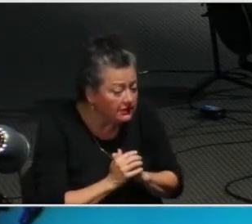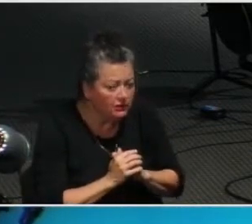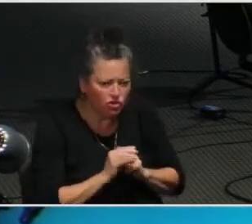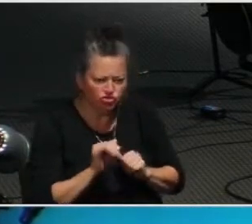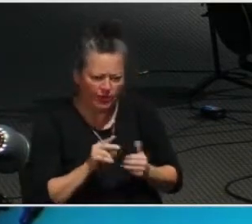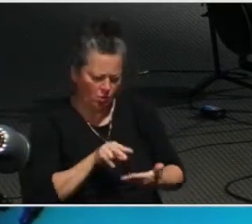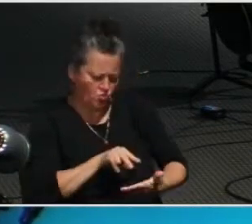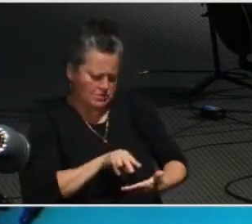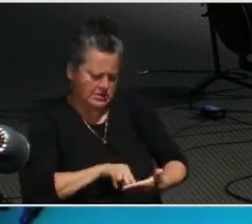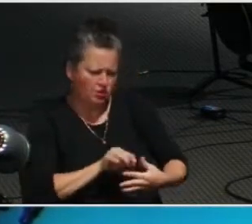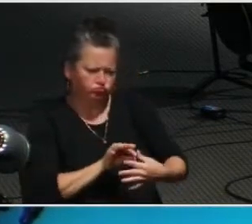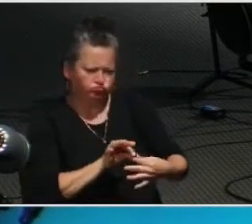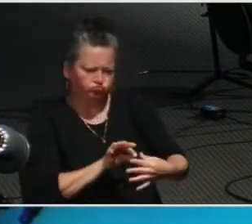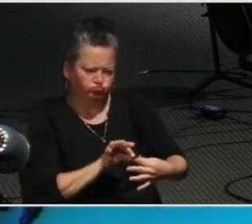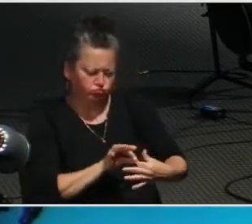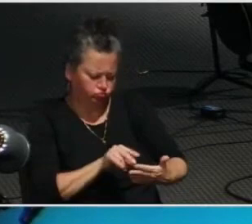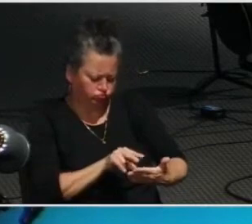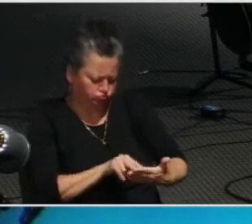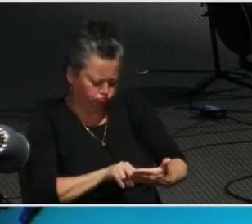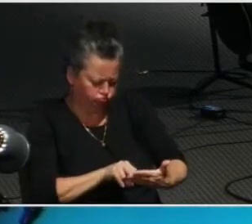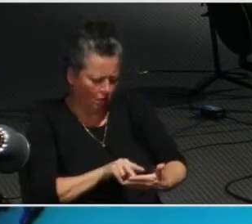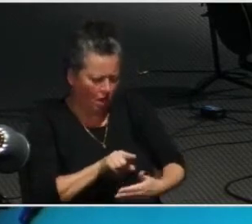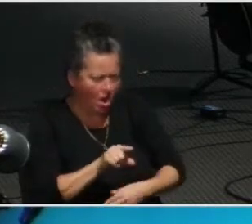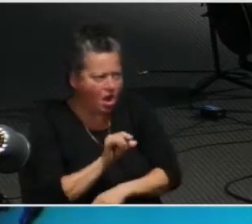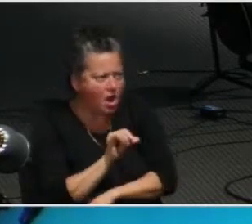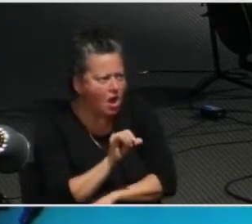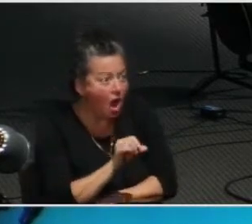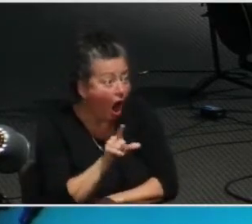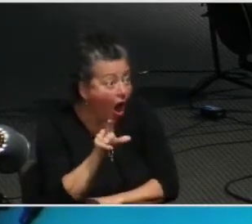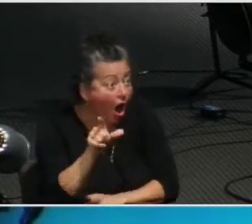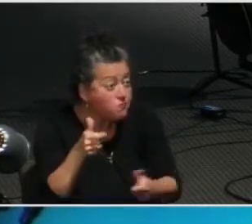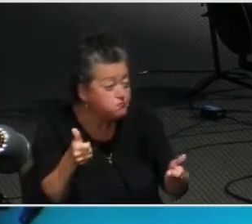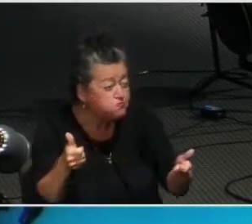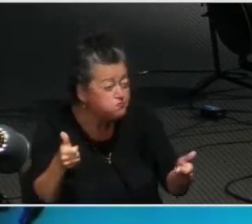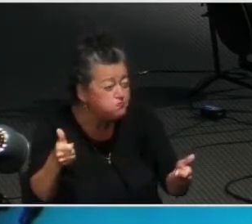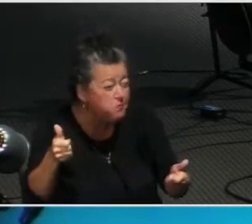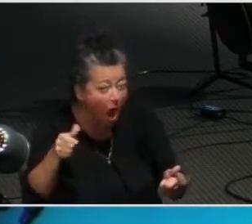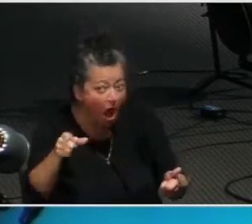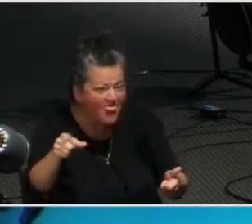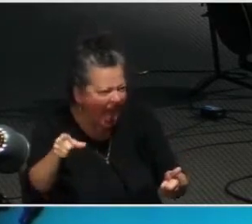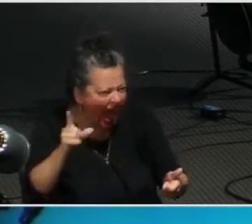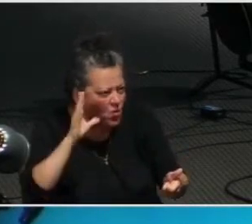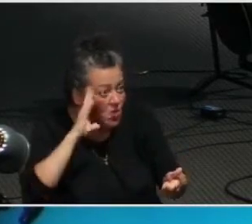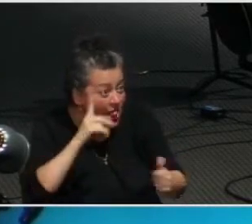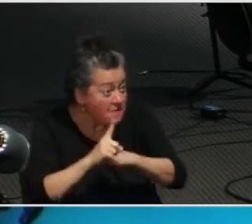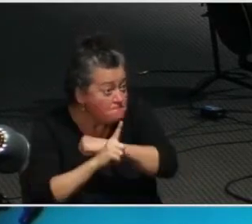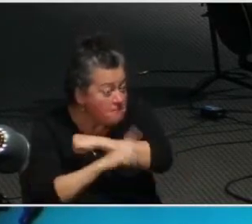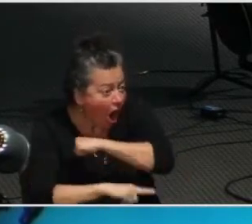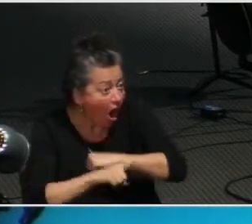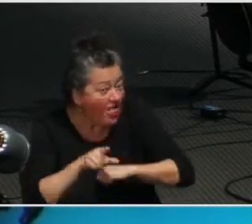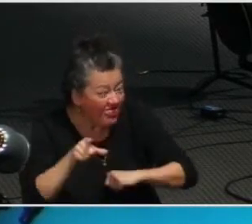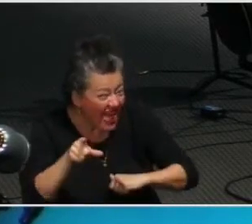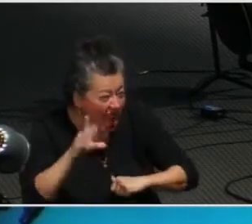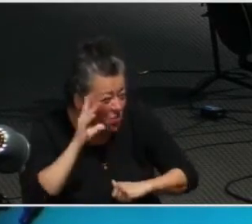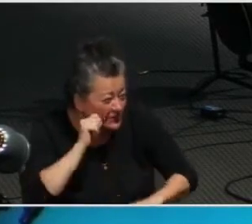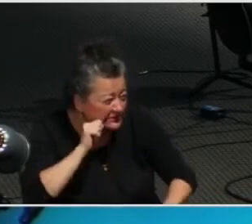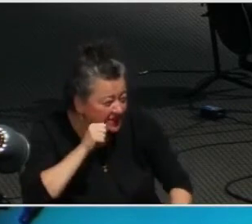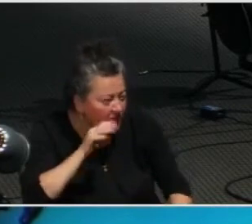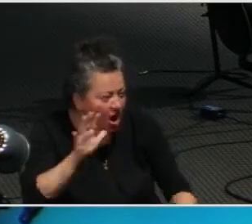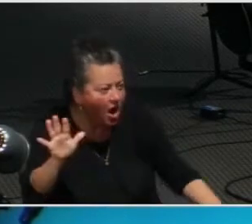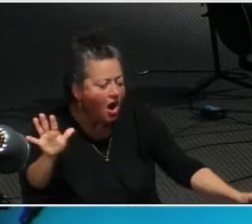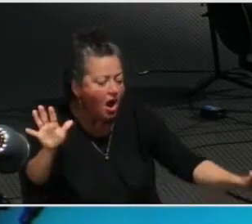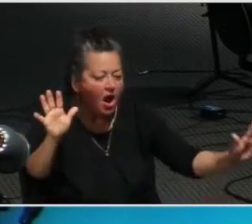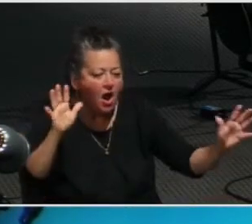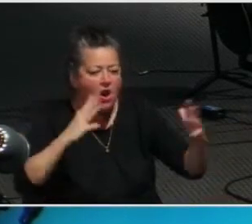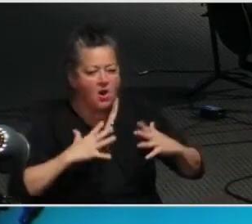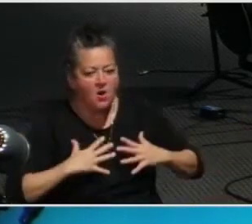God is roused to action against oppressors. They hear that God will bring down those who treated them so ruthlessly.